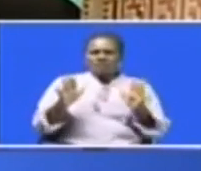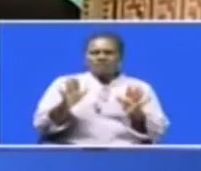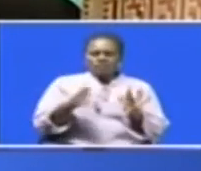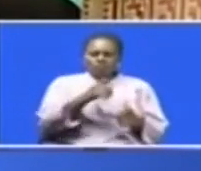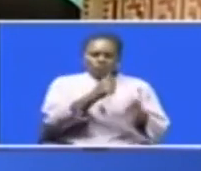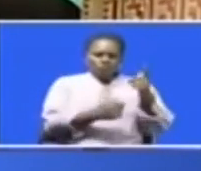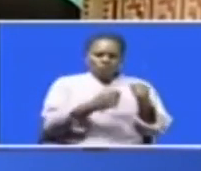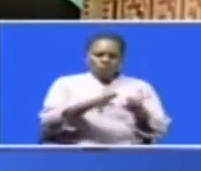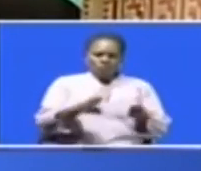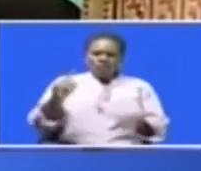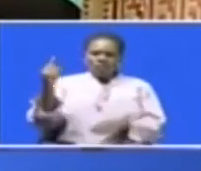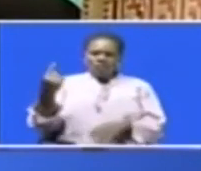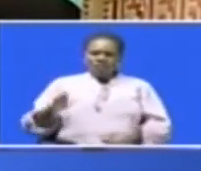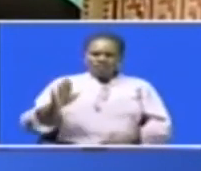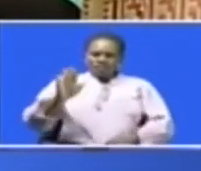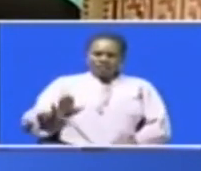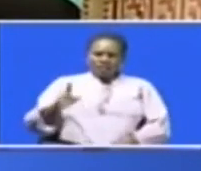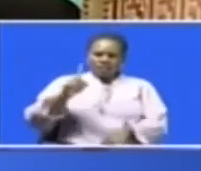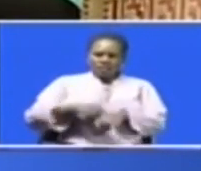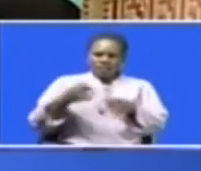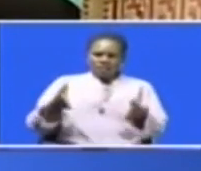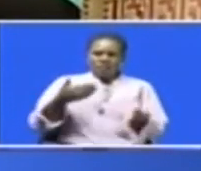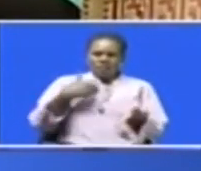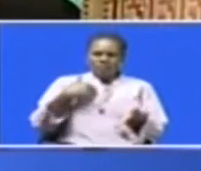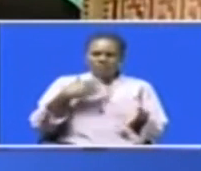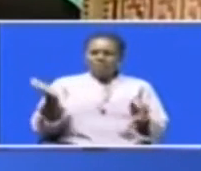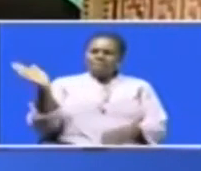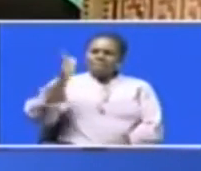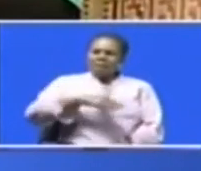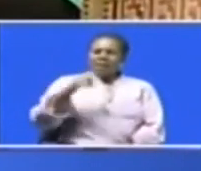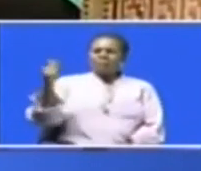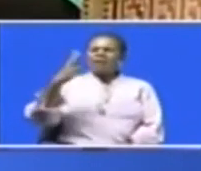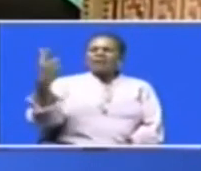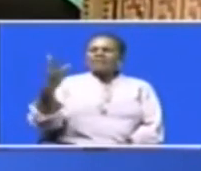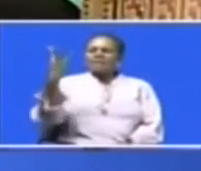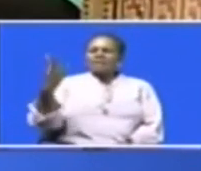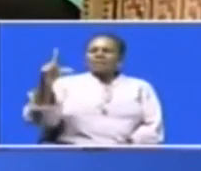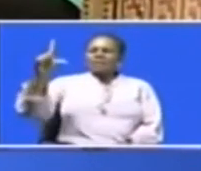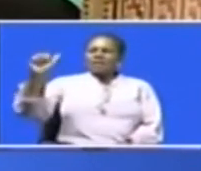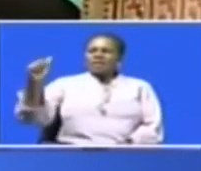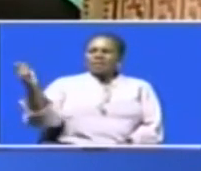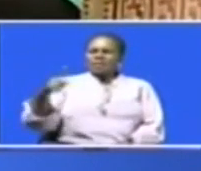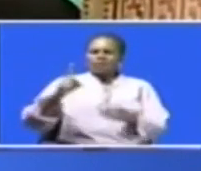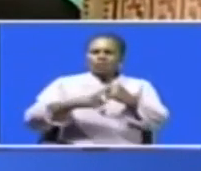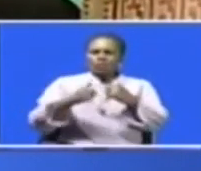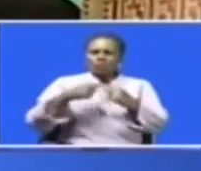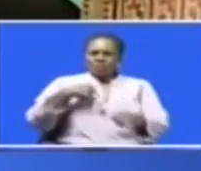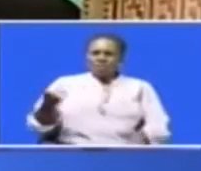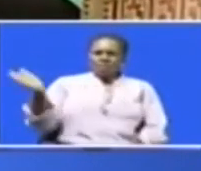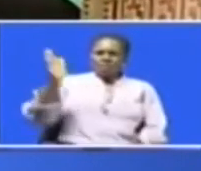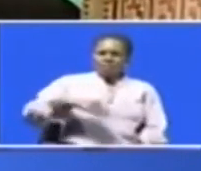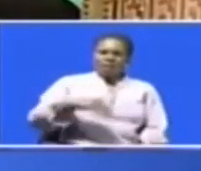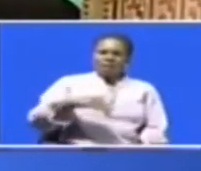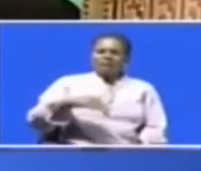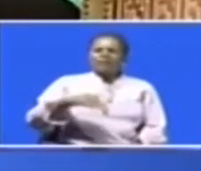that was the first step why I came this time. So I leave in April to go back to L.A. I'll be back here June, July, and August. And